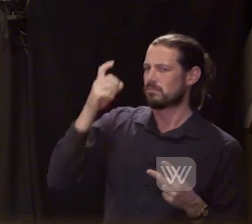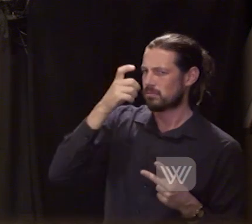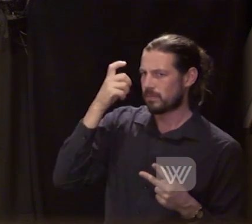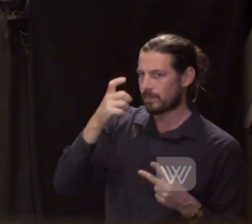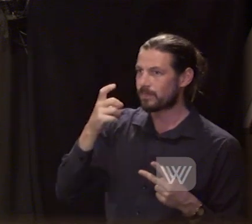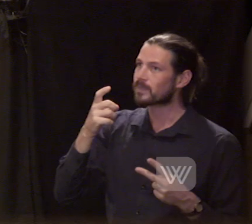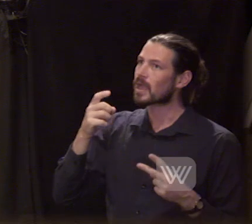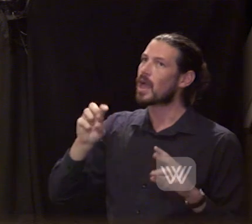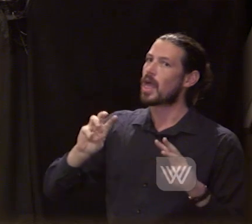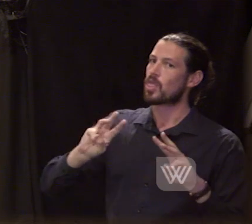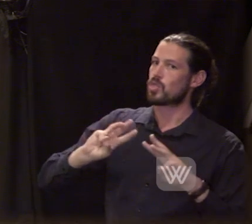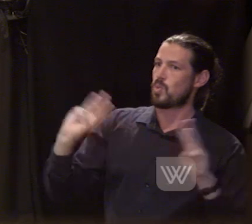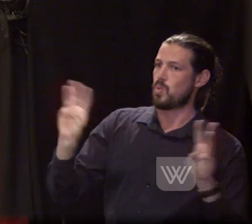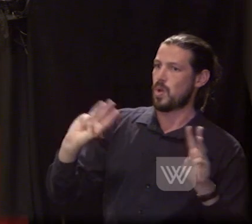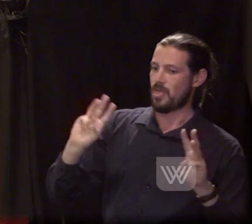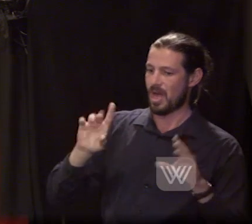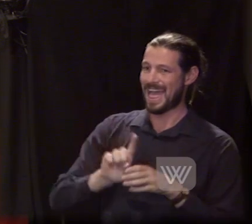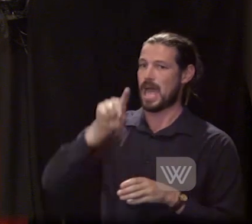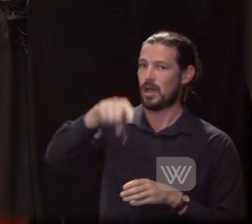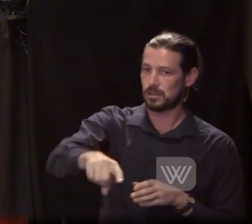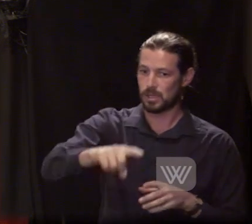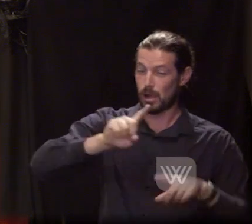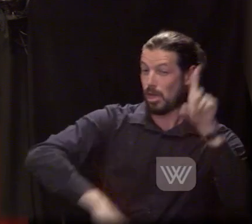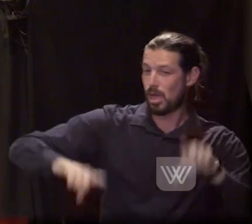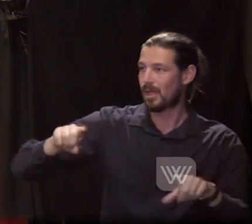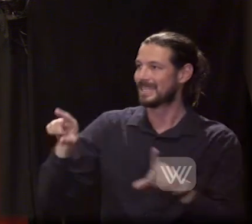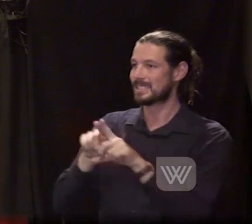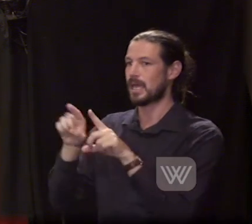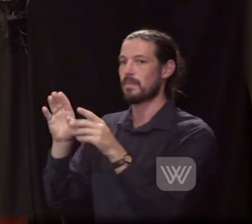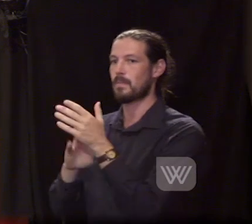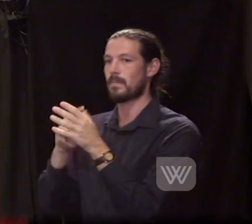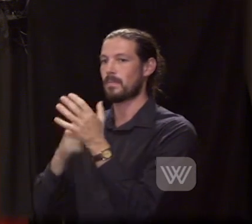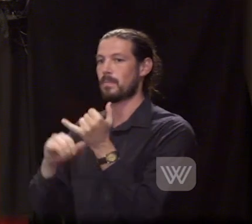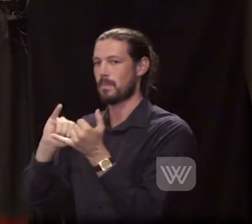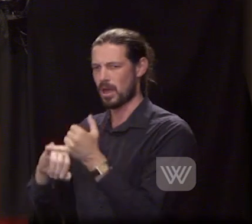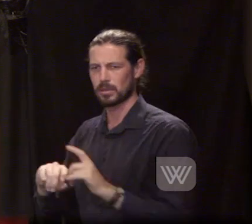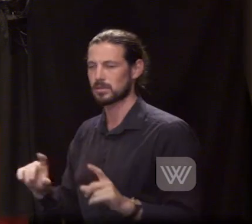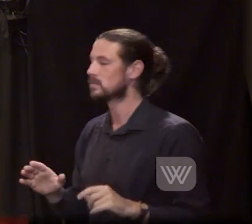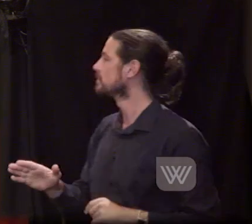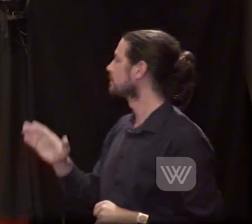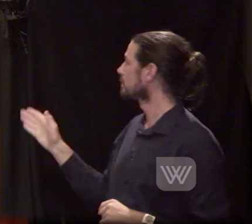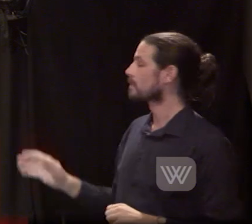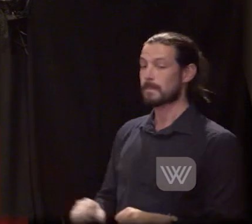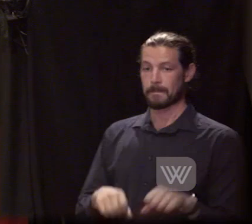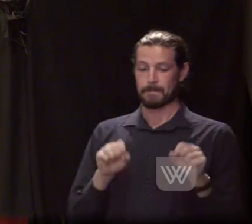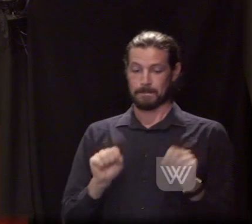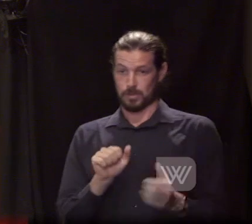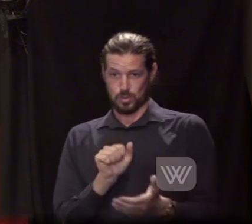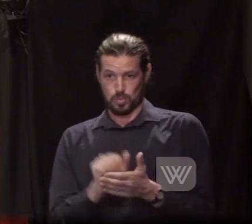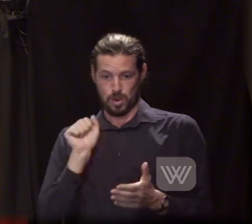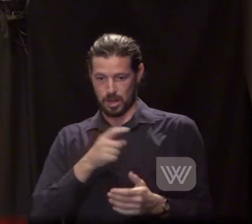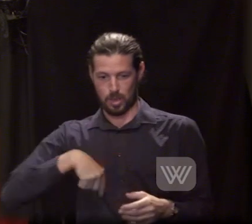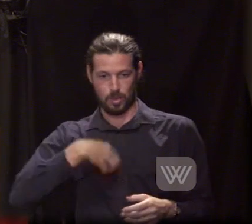weather on Mars? Yeah, so we did not have the actual risk of dying. We did have an actual risk of getting injured, of